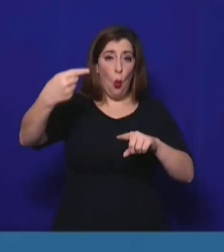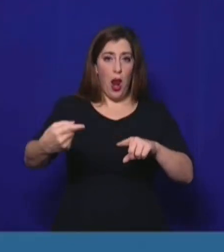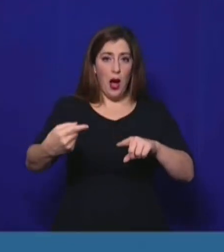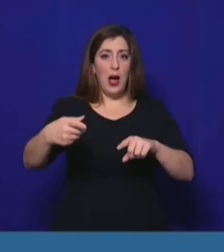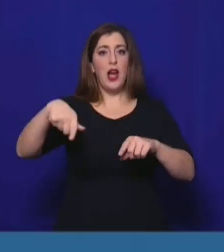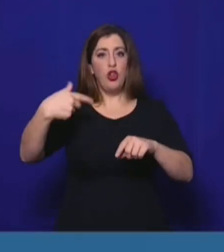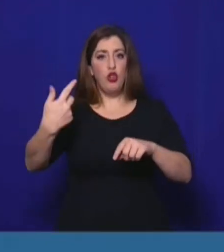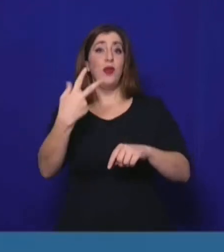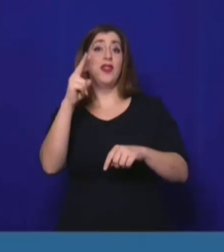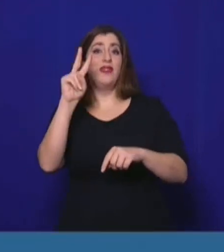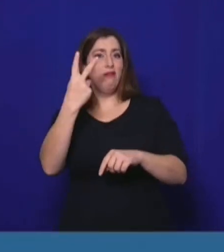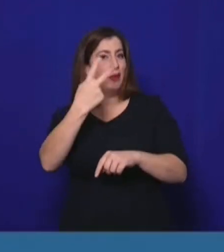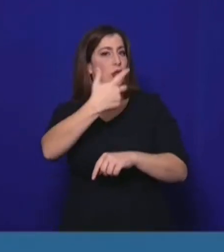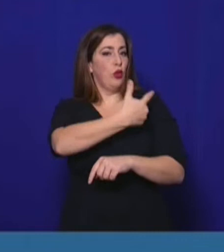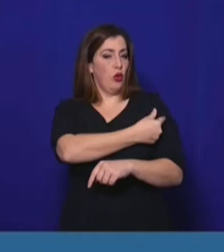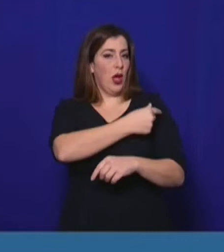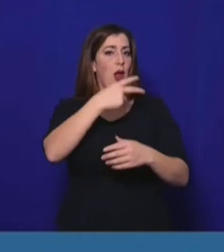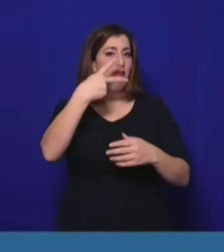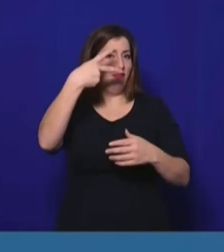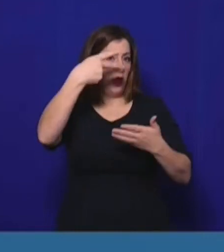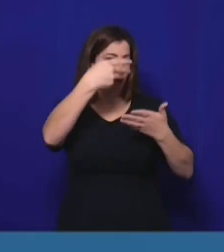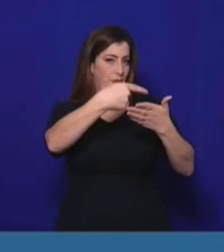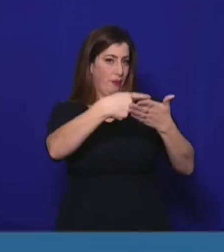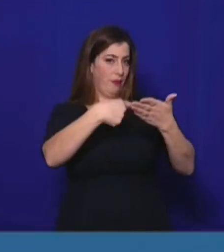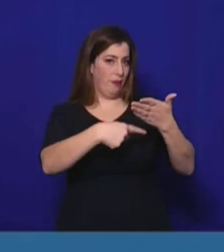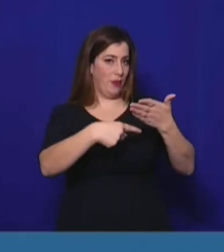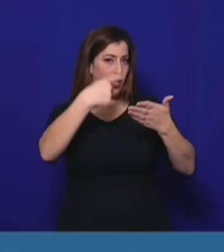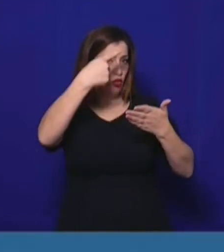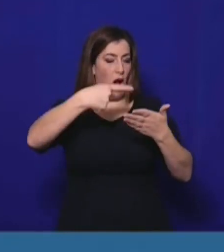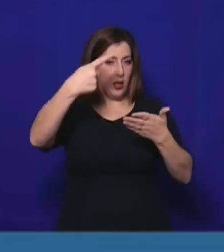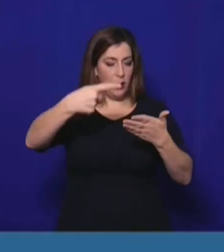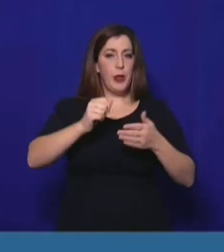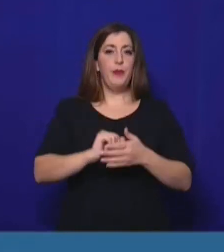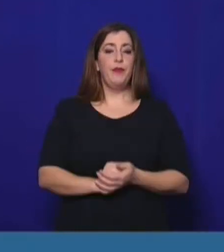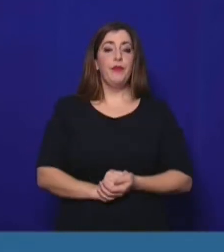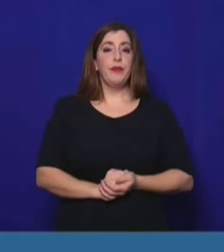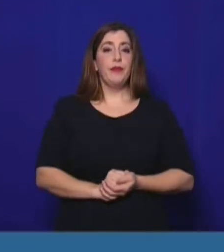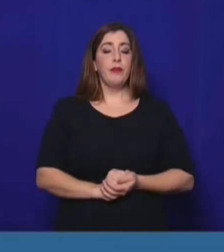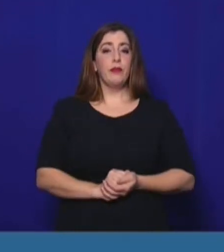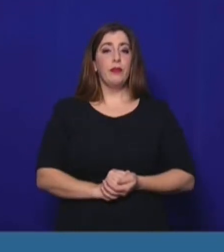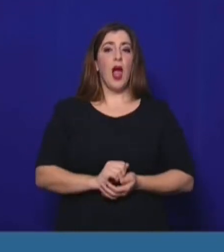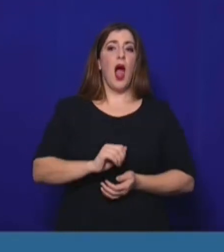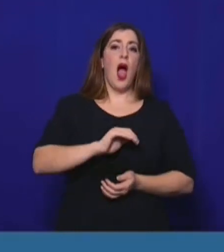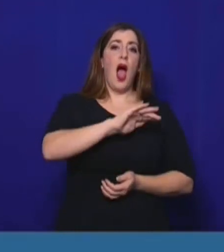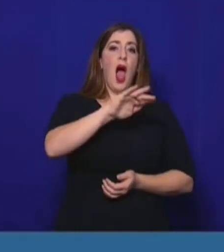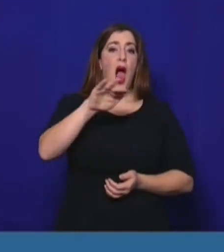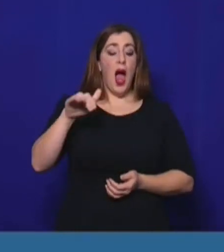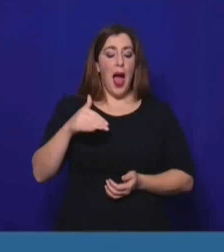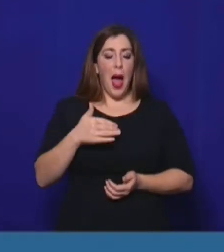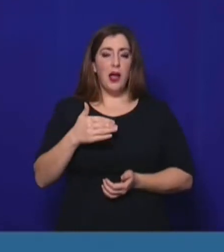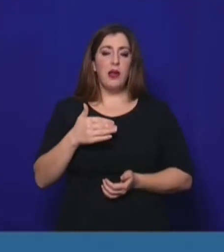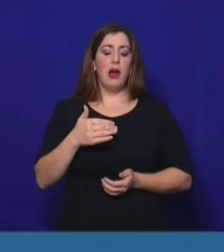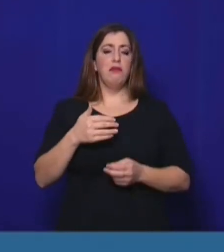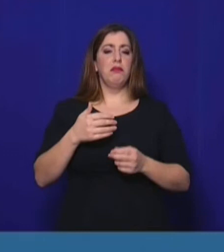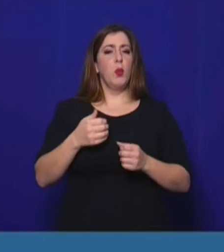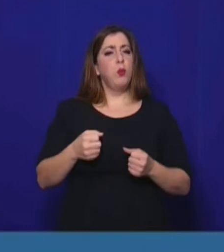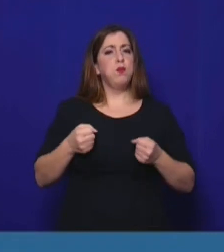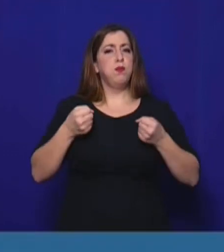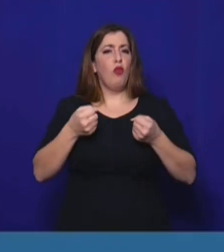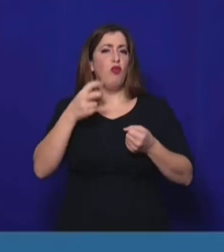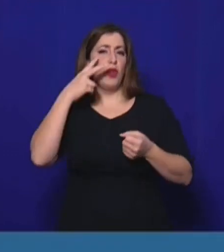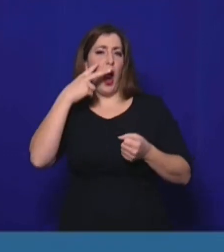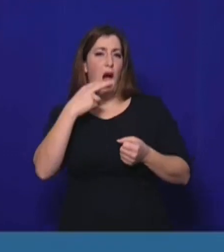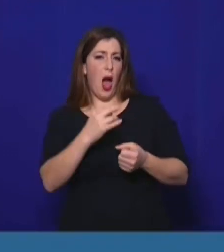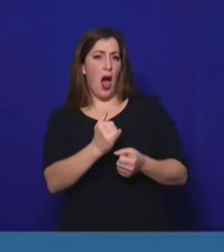Importanti wkoll naraw li aħna għaddejjin bit-tilqim propju skont l-ammonti li qegħdin nirċievu u tajjeb ukoll